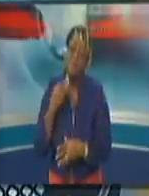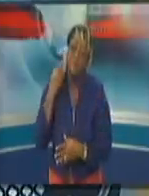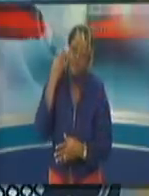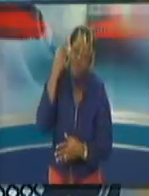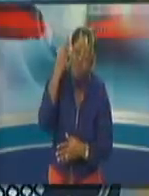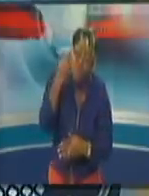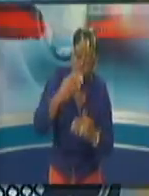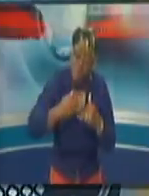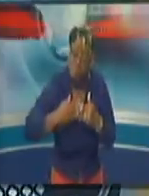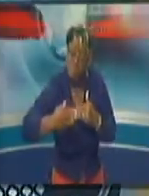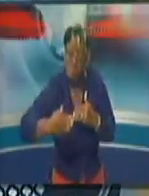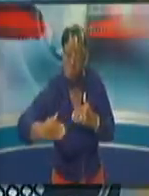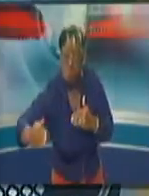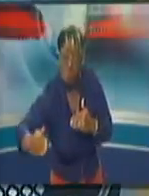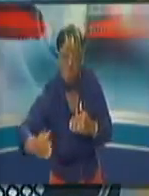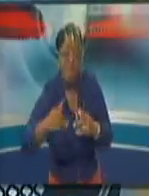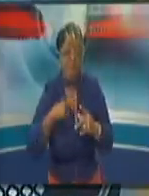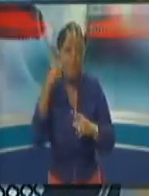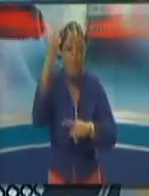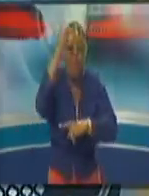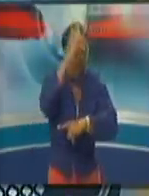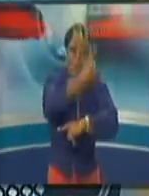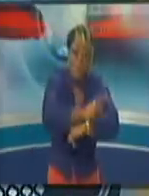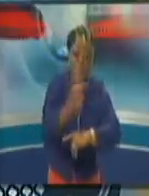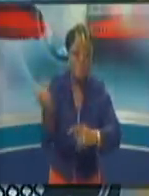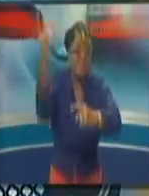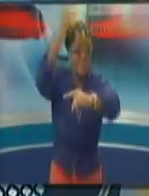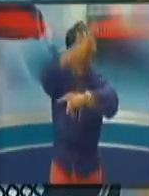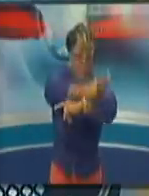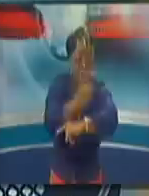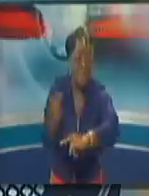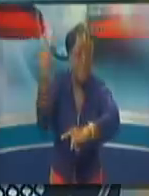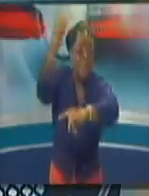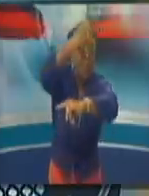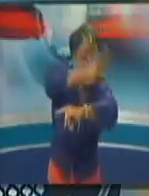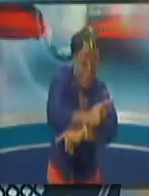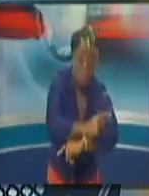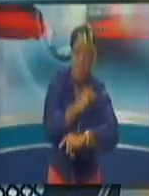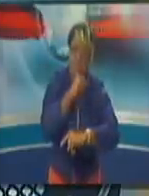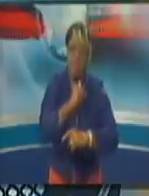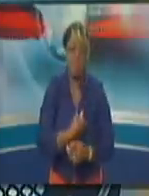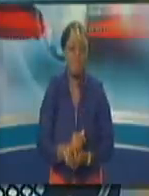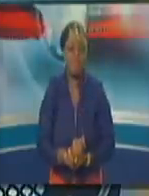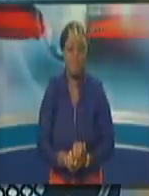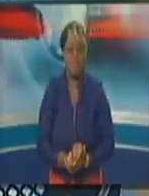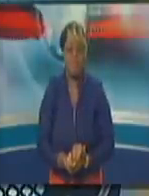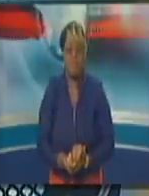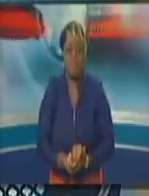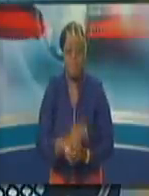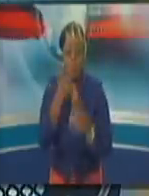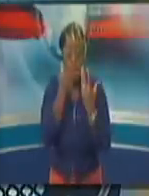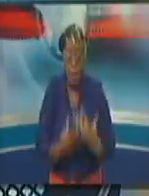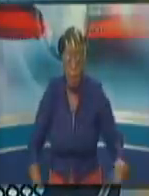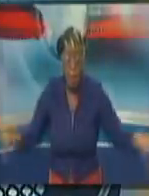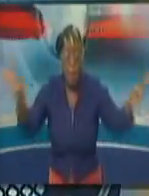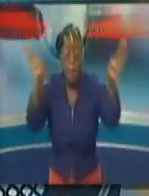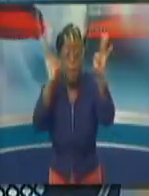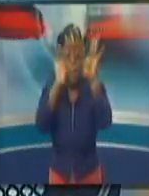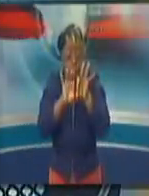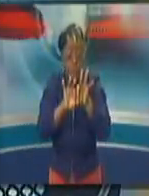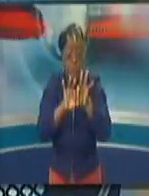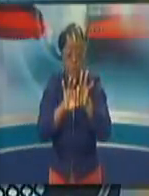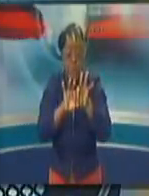manage it one day at a time, knowing that we may be doing this for a while. One of the important things is to maintain a